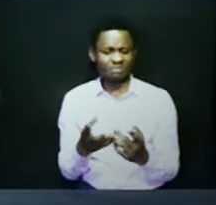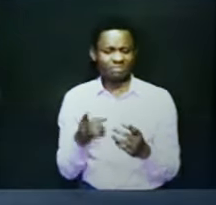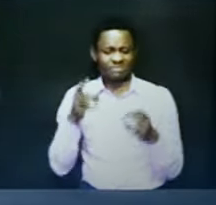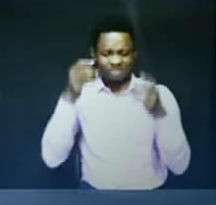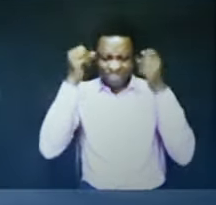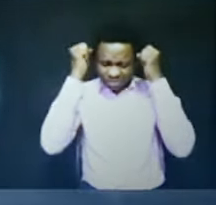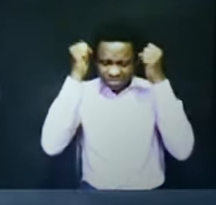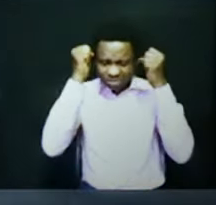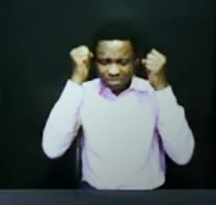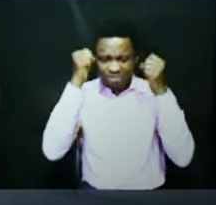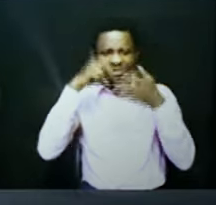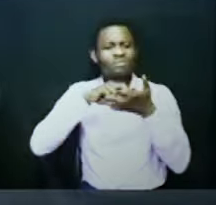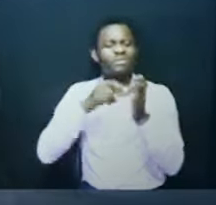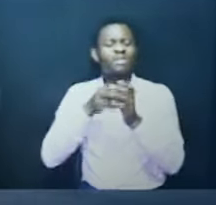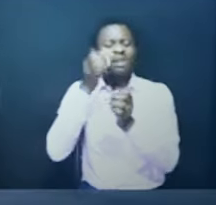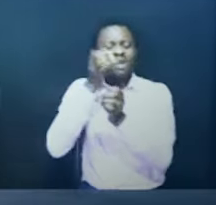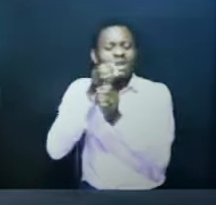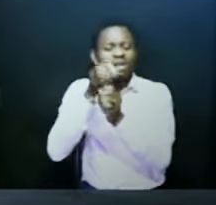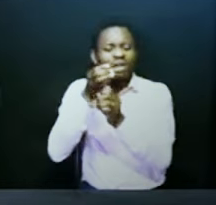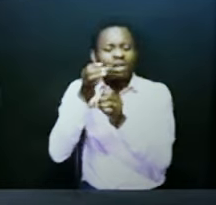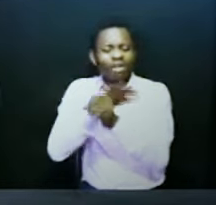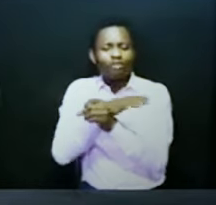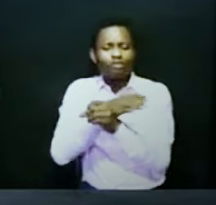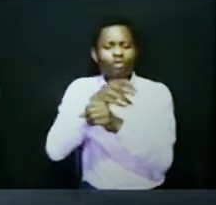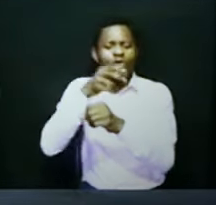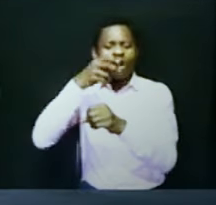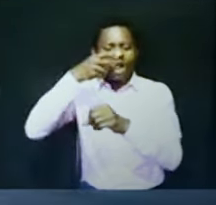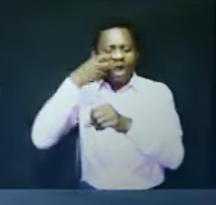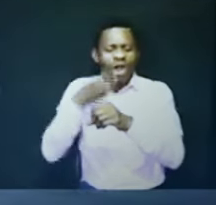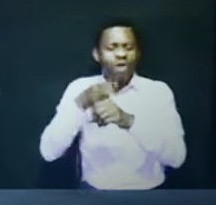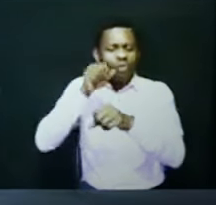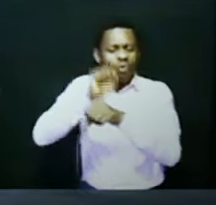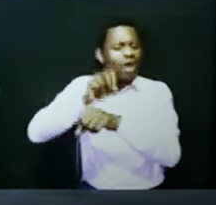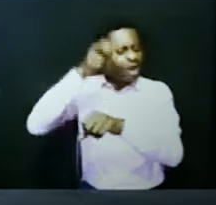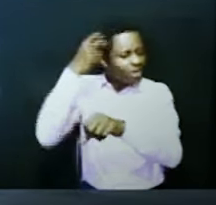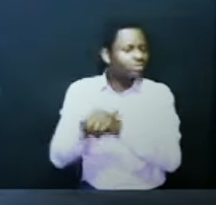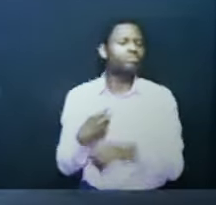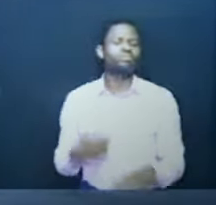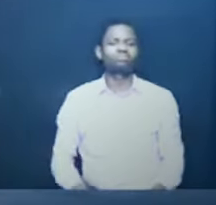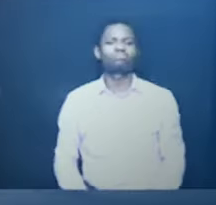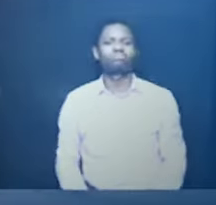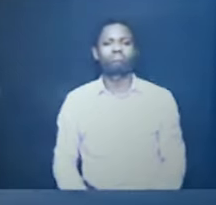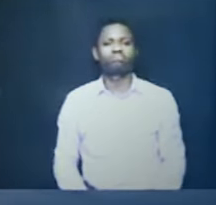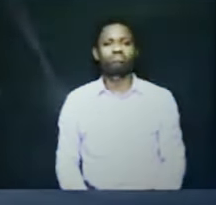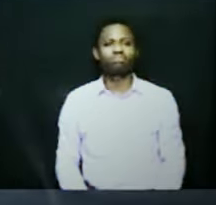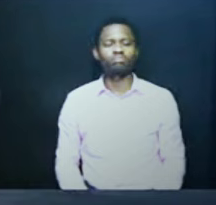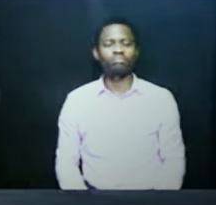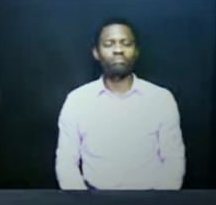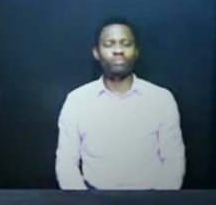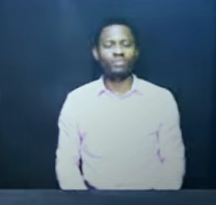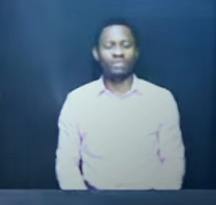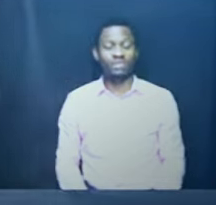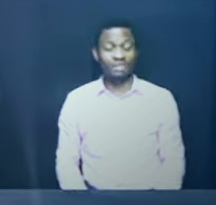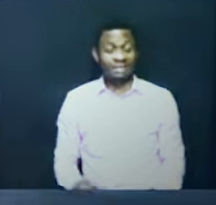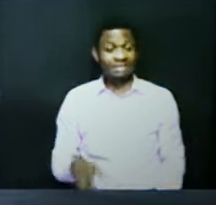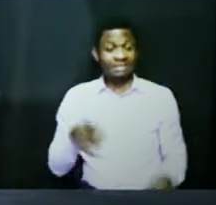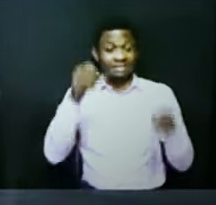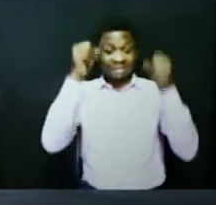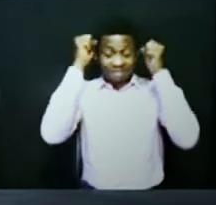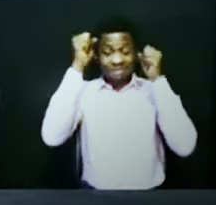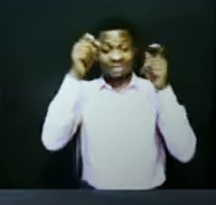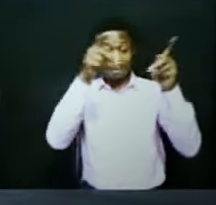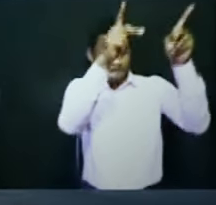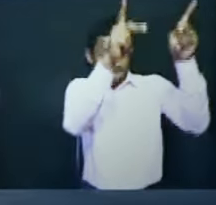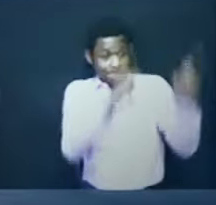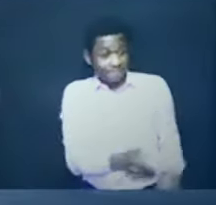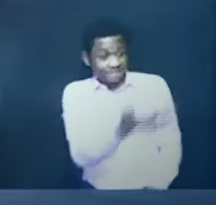ye dumading and oyen ye. Work so. A diligent person who works so purposefully to